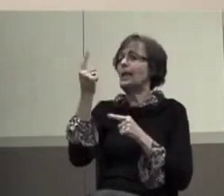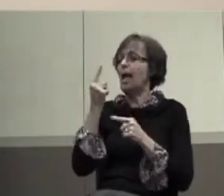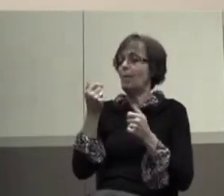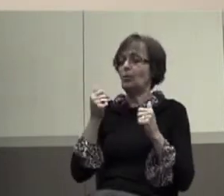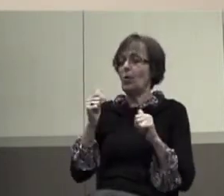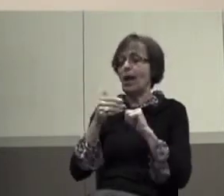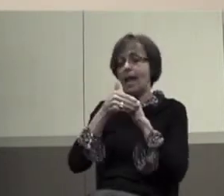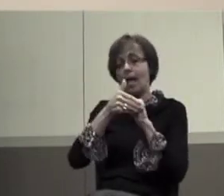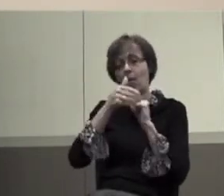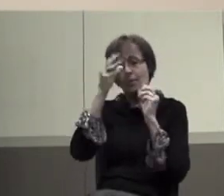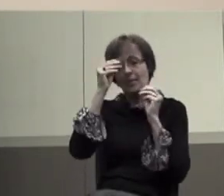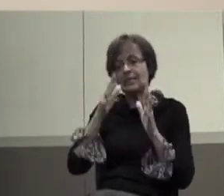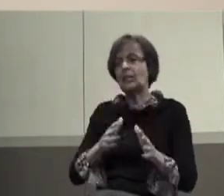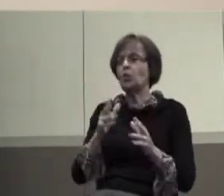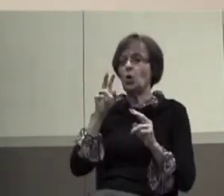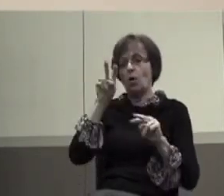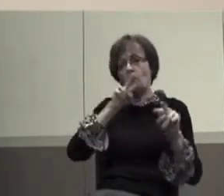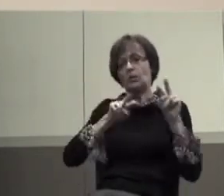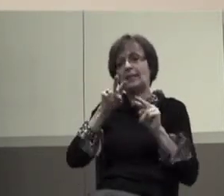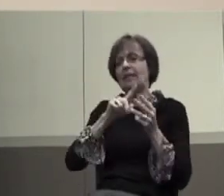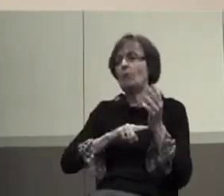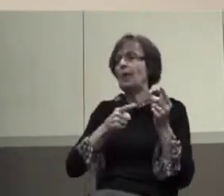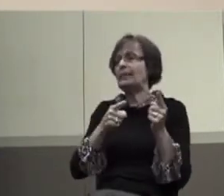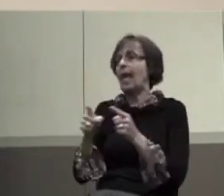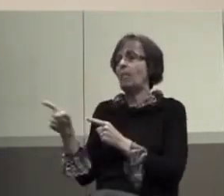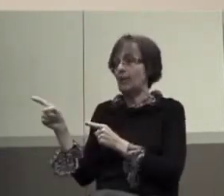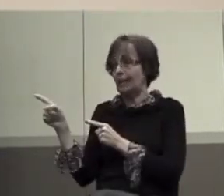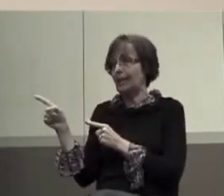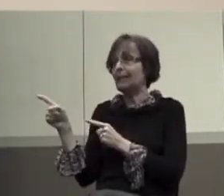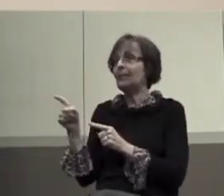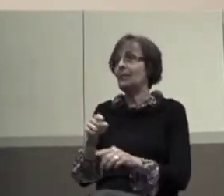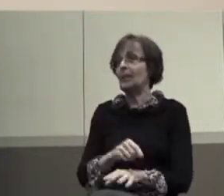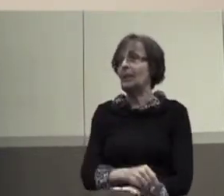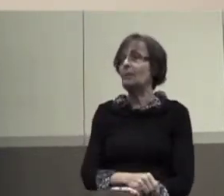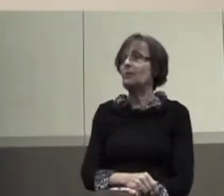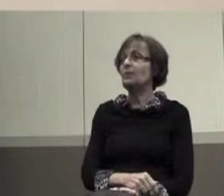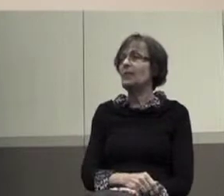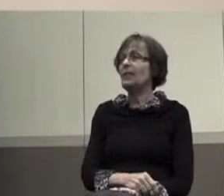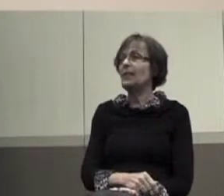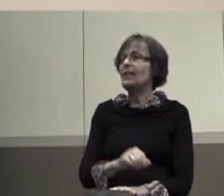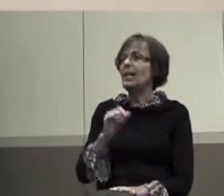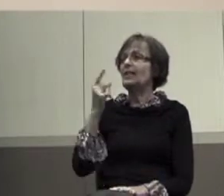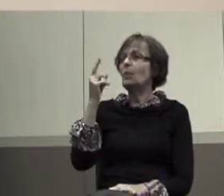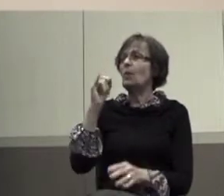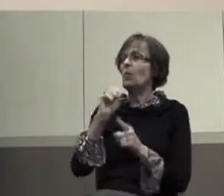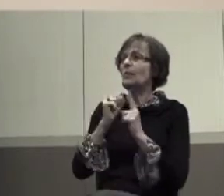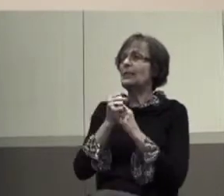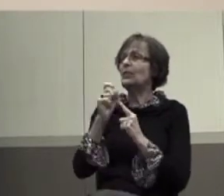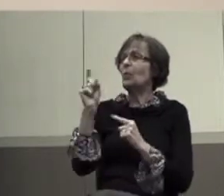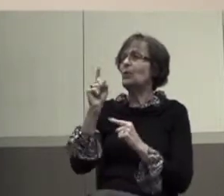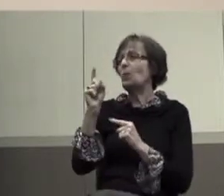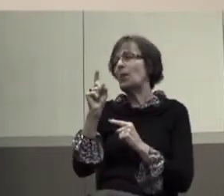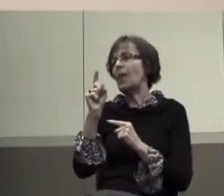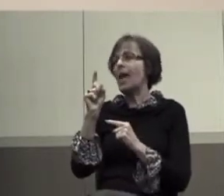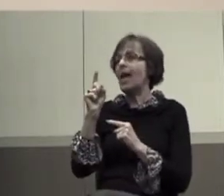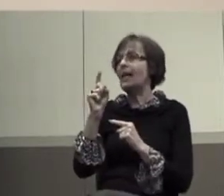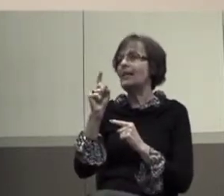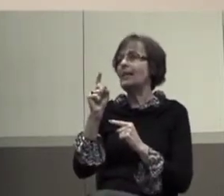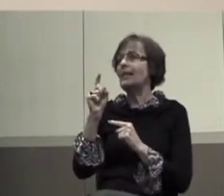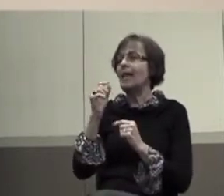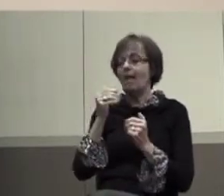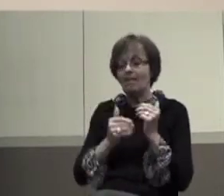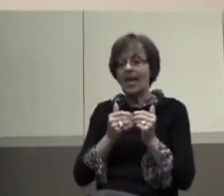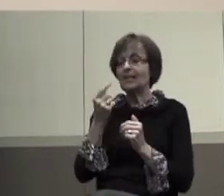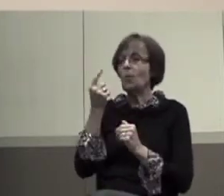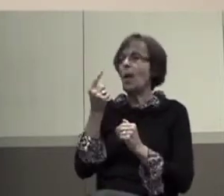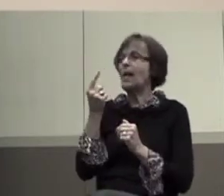to help this teacher perceive what's happening. All right? This is going to be one of those situations where that phase 1